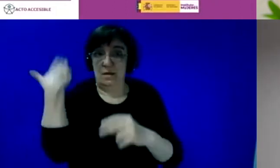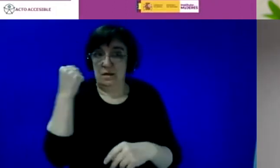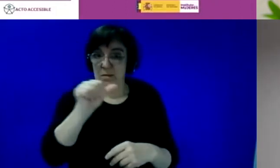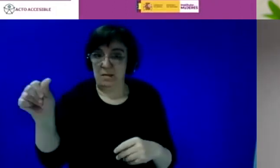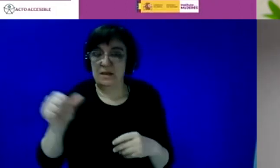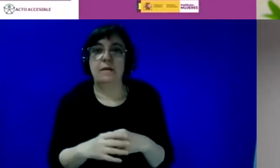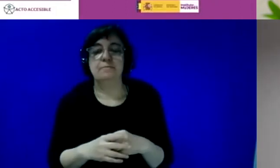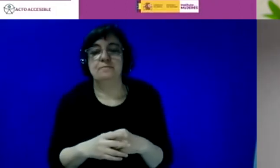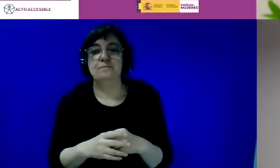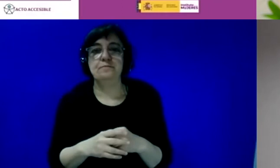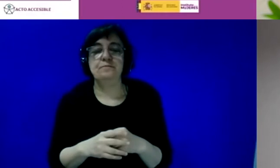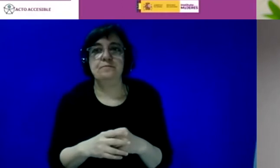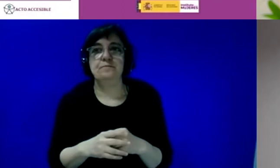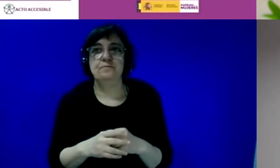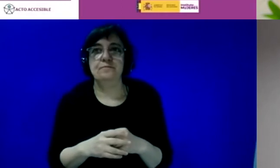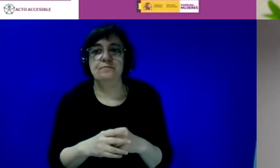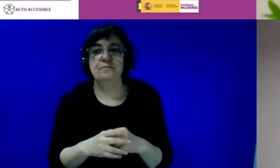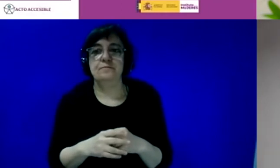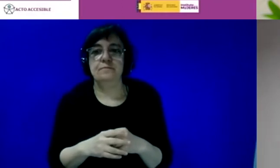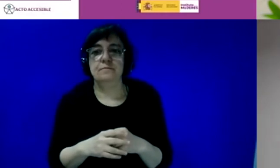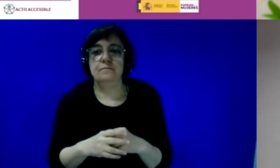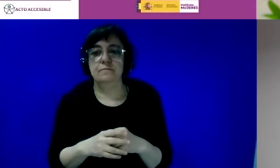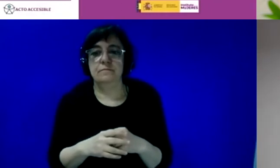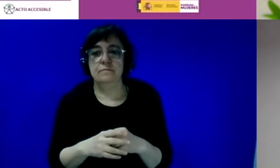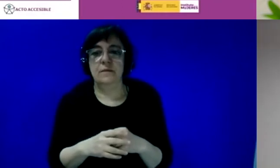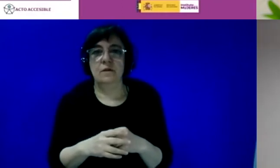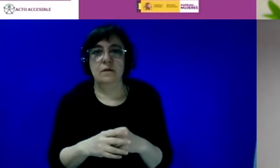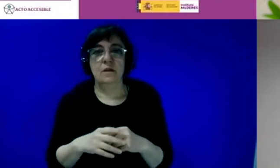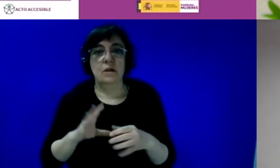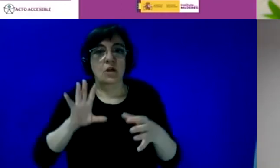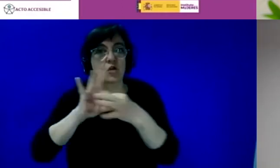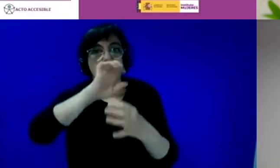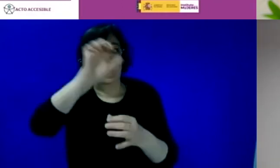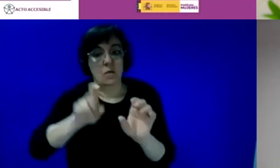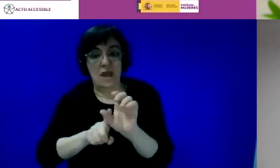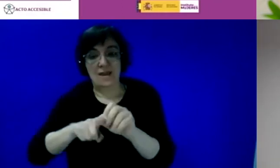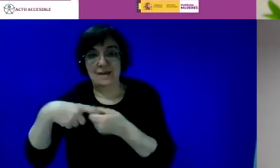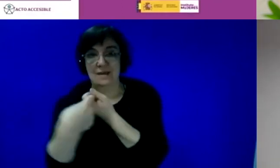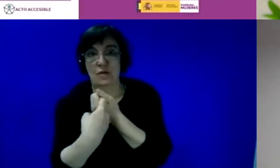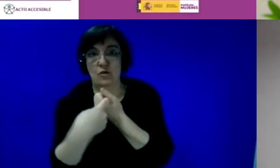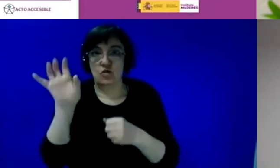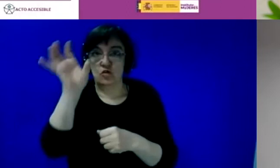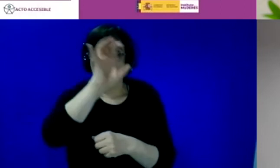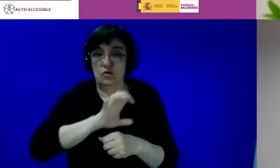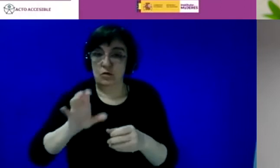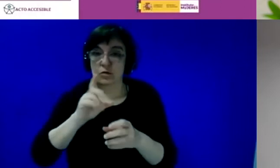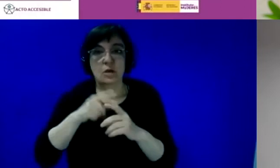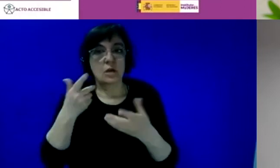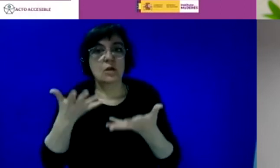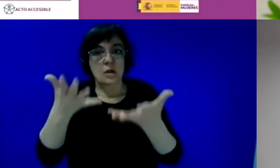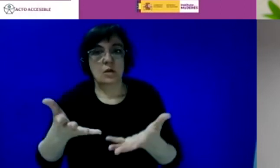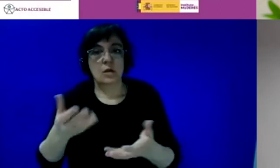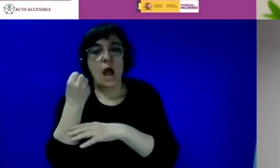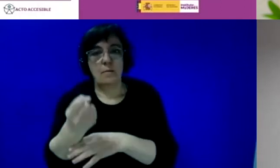So the EU and the member states will provide humanitarian support in and outside of Ukraine,